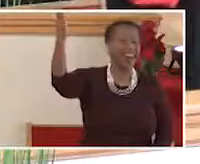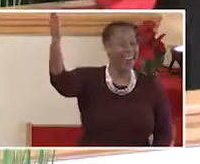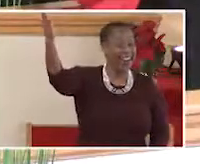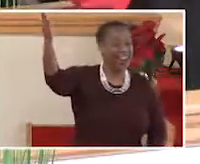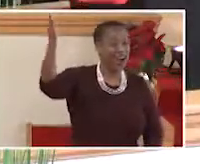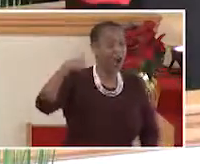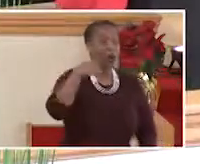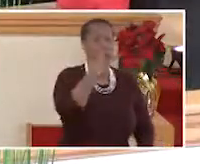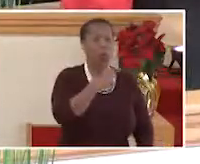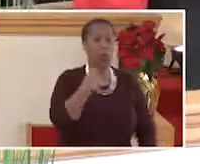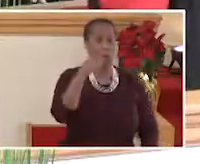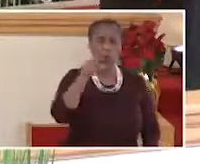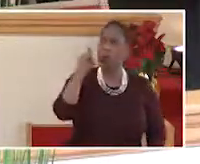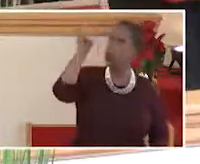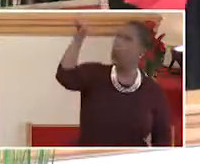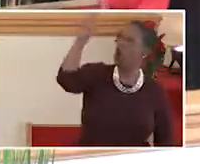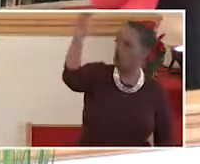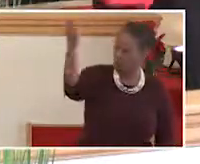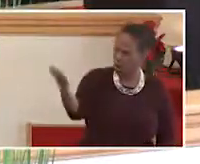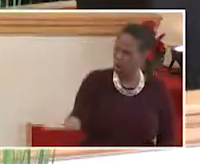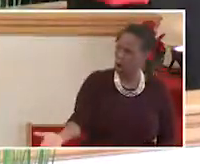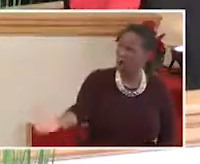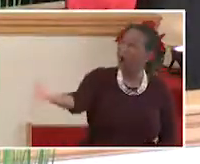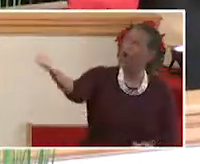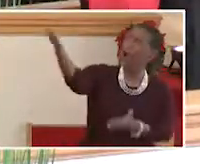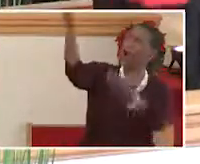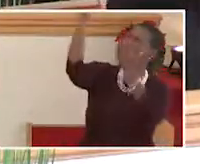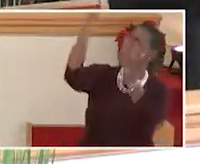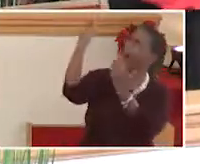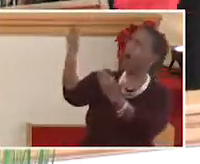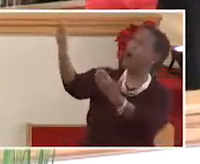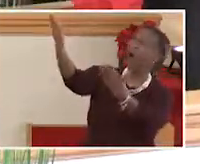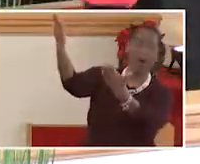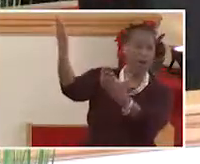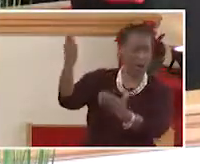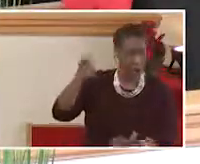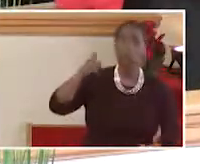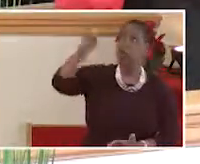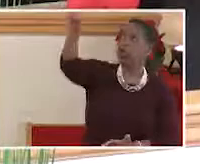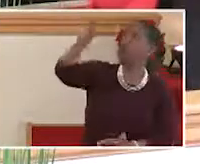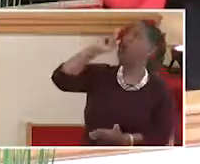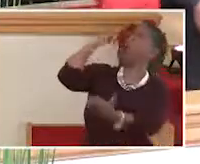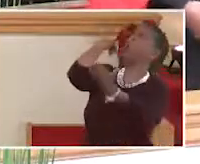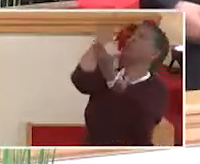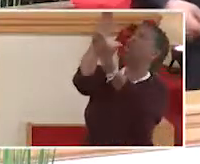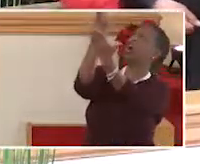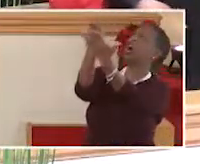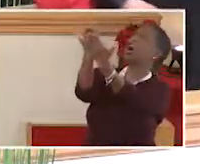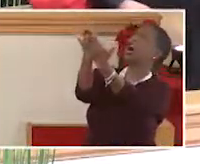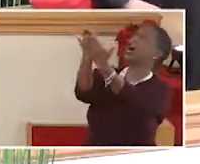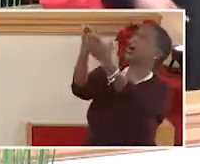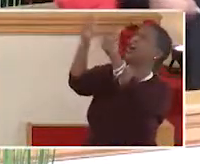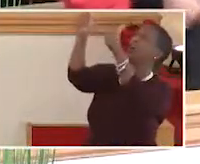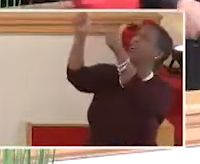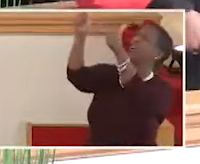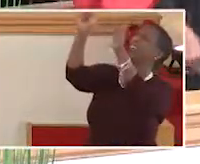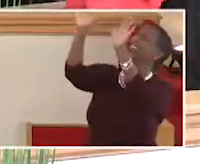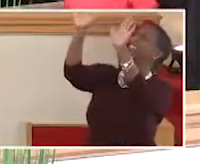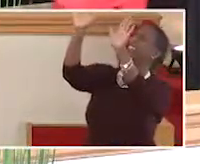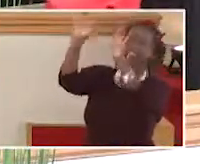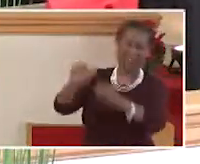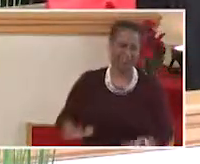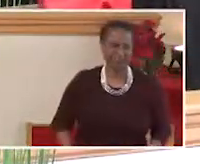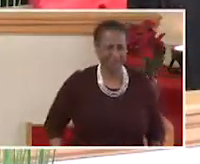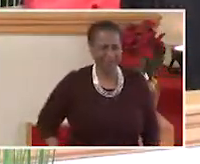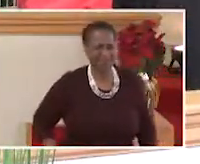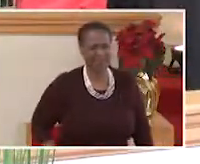Come on, say it one more time. For who you are. You are good. You are good.